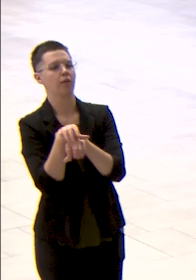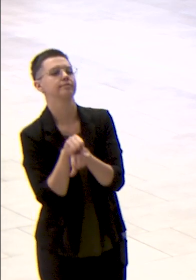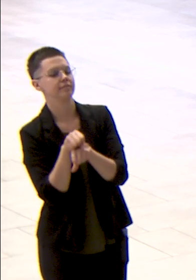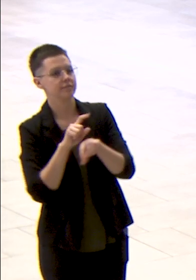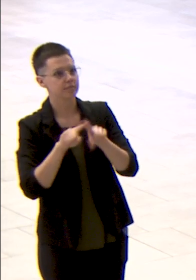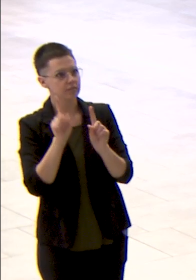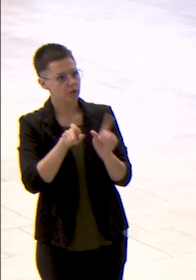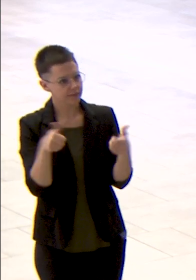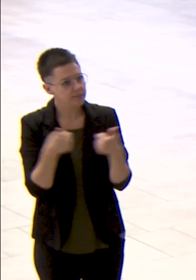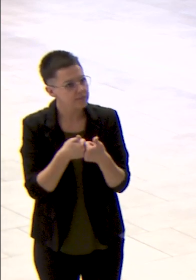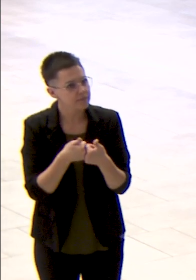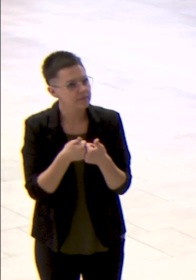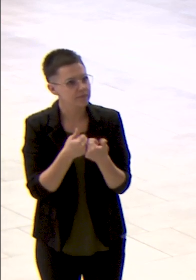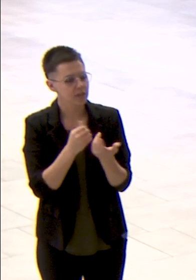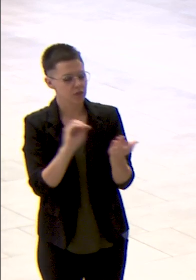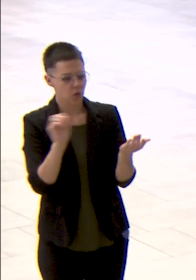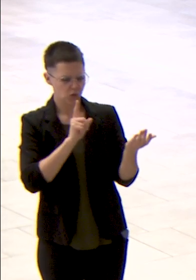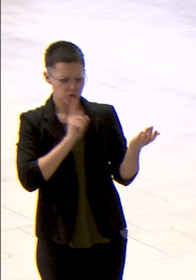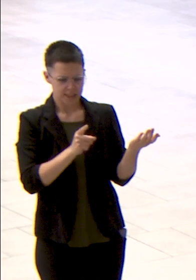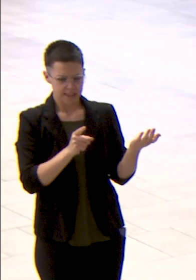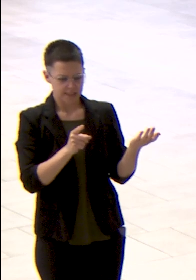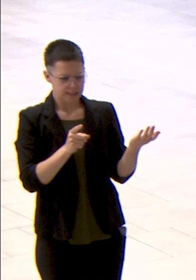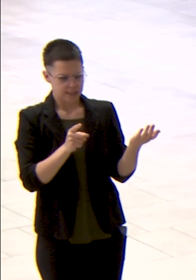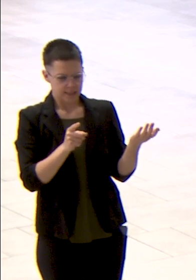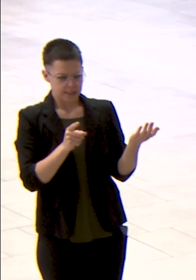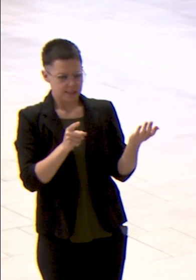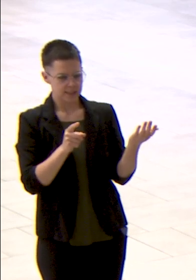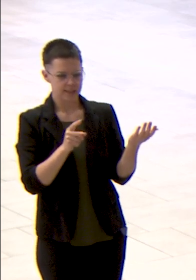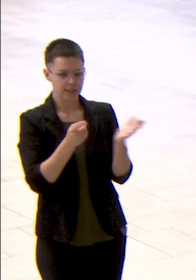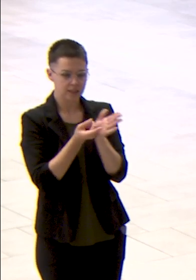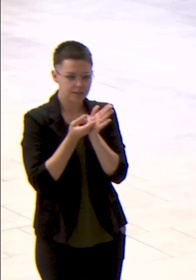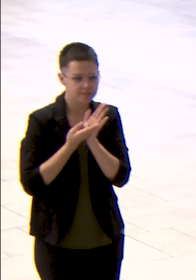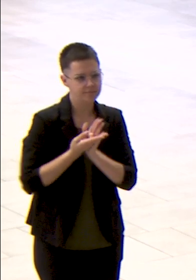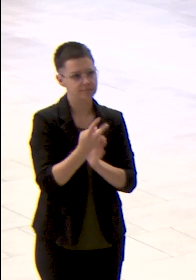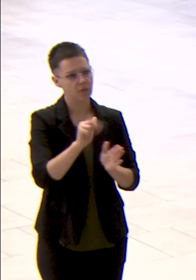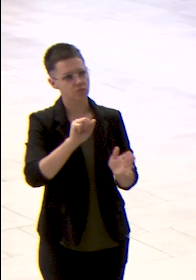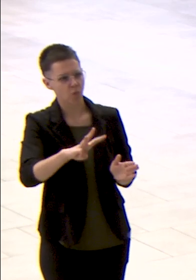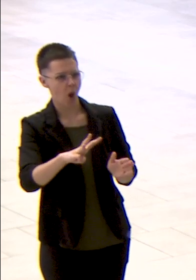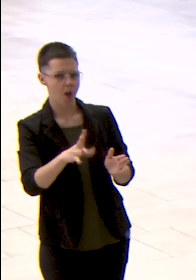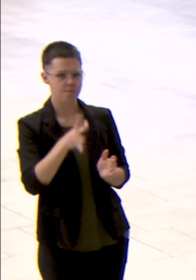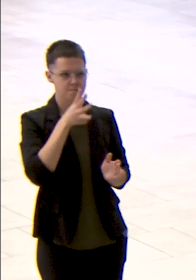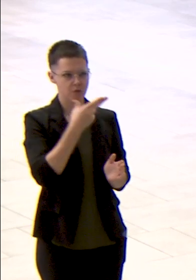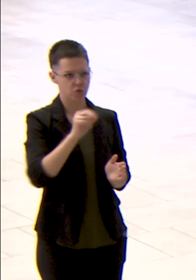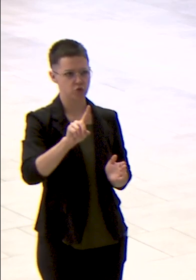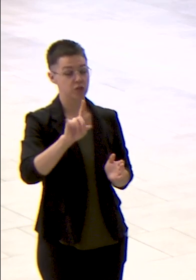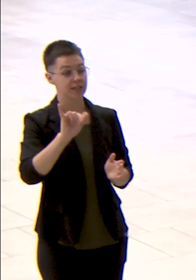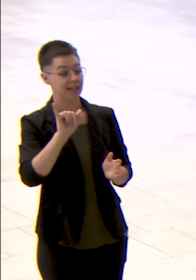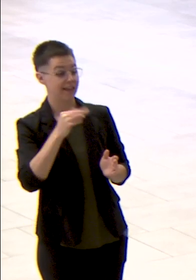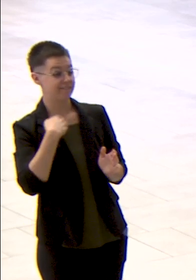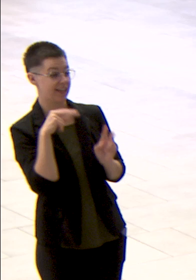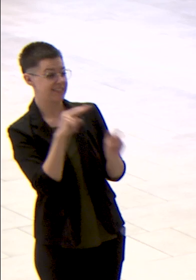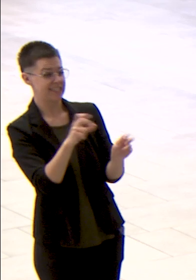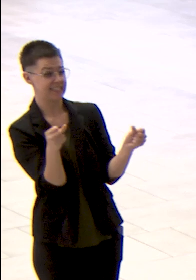to tackle. Like, there isn't really a very raw and real approach to mother. Like, if I look at something like A Scary Mommy,